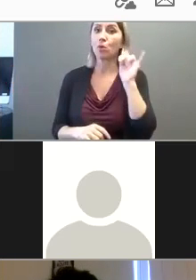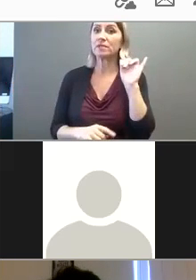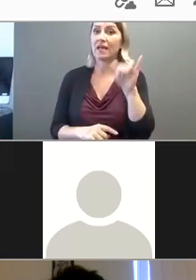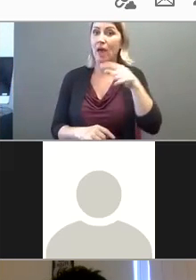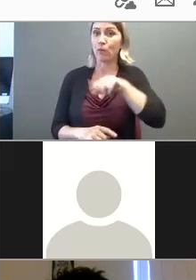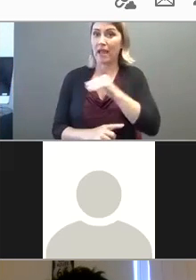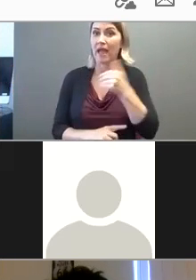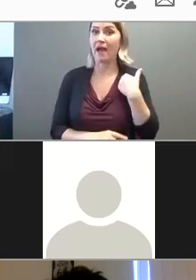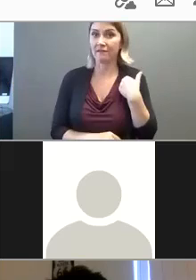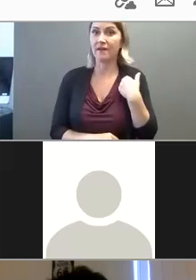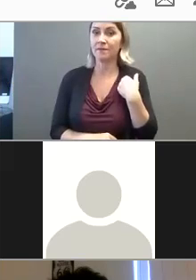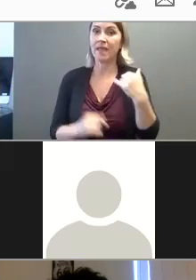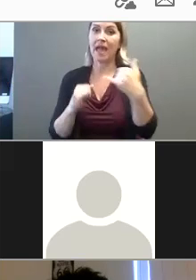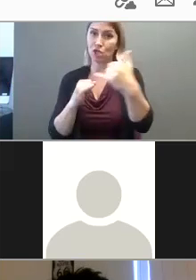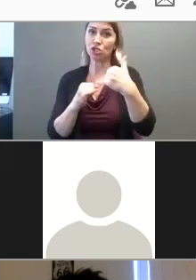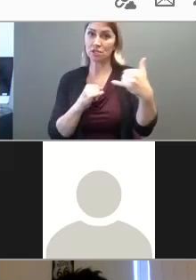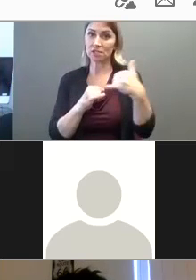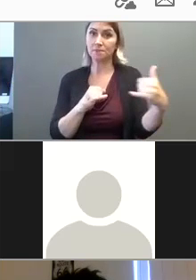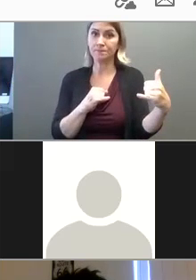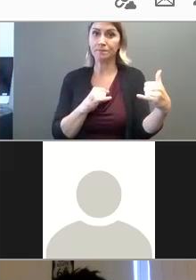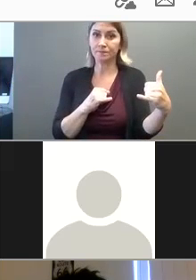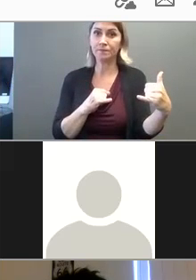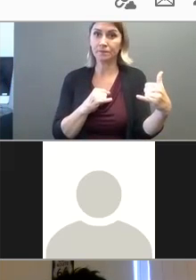we have edges.